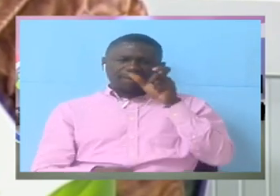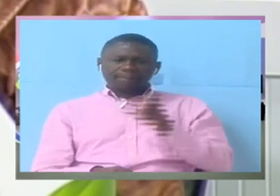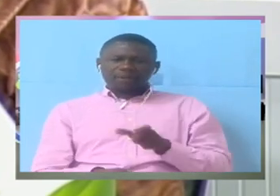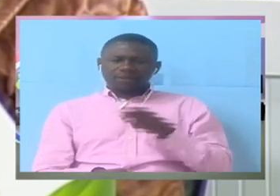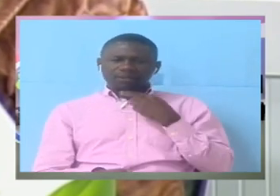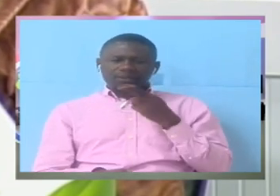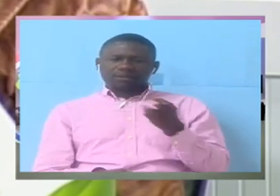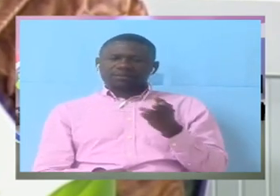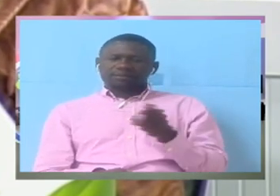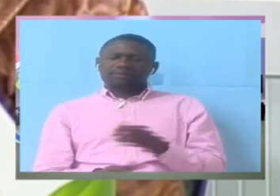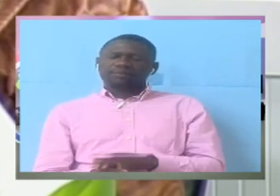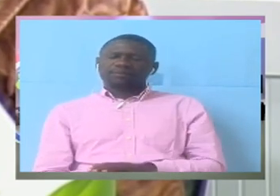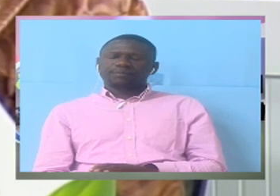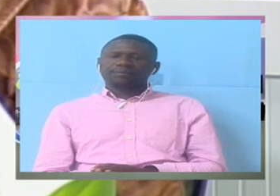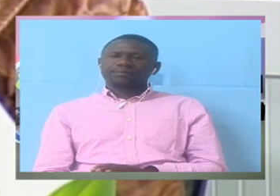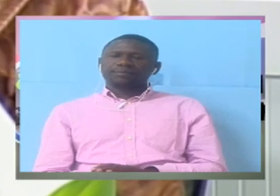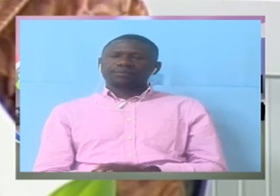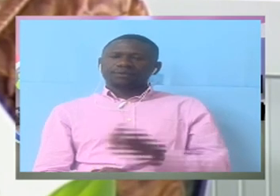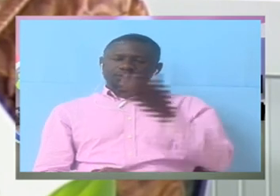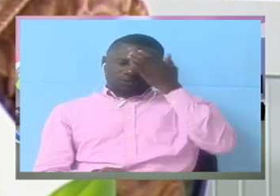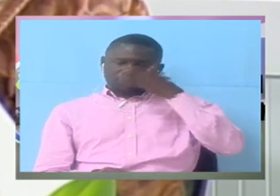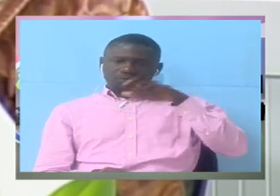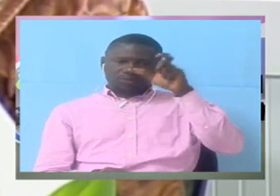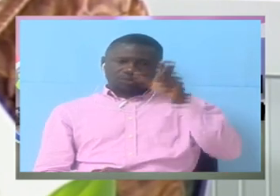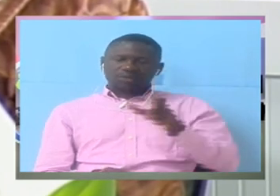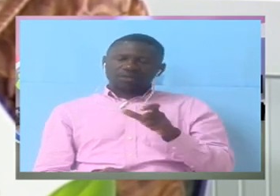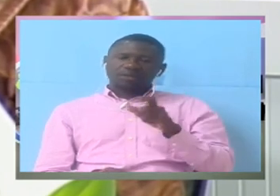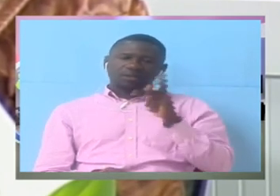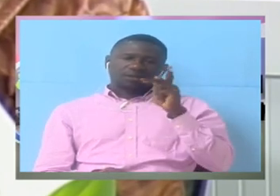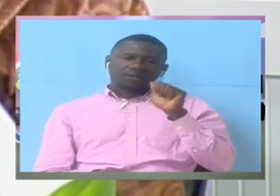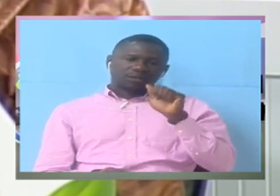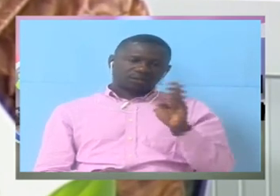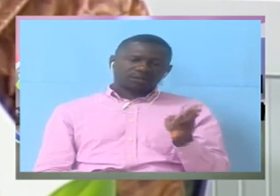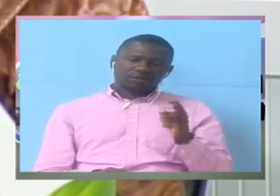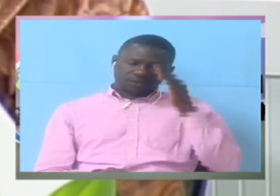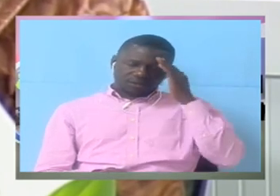Thank you so much,